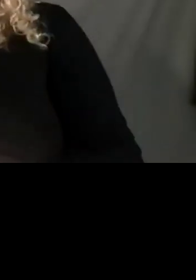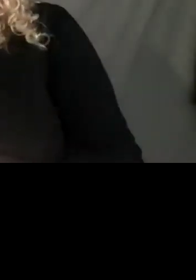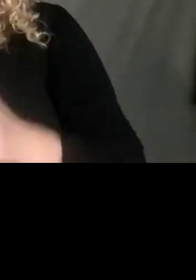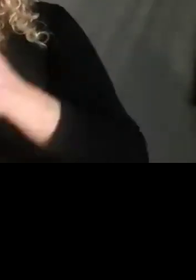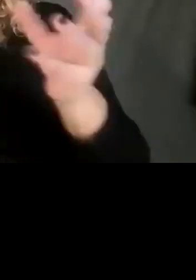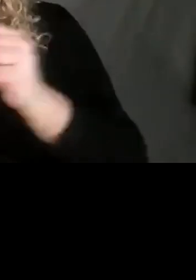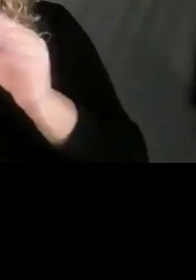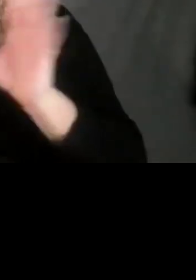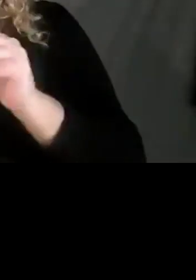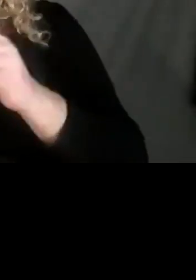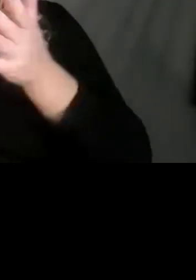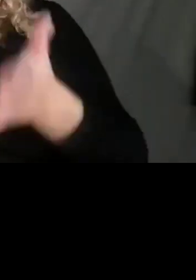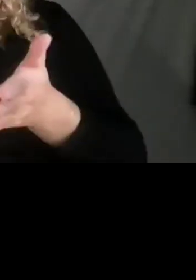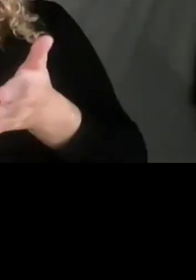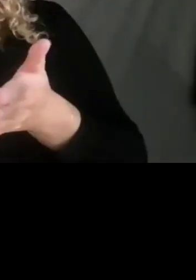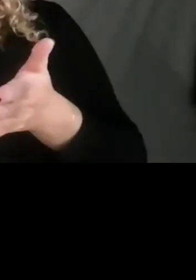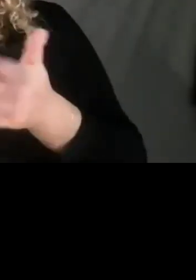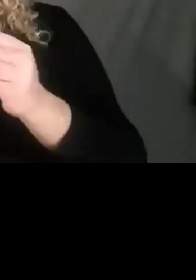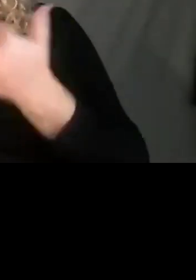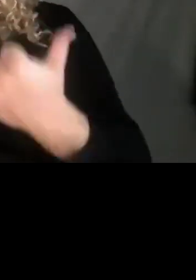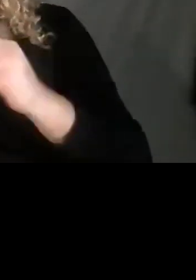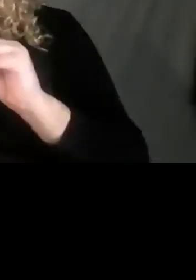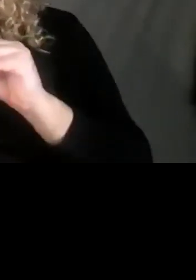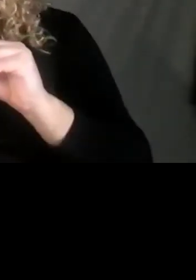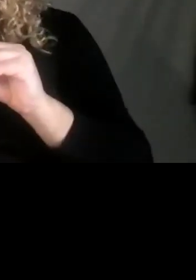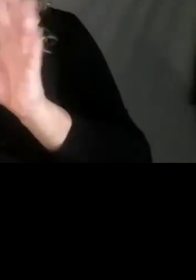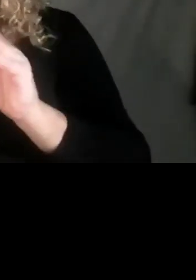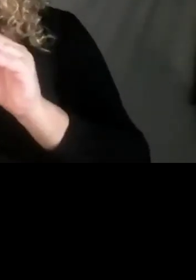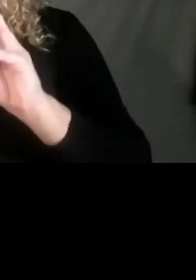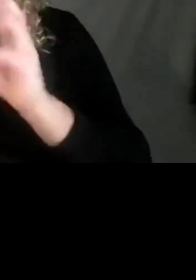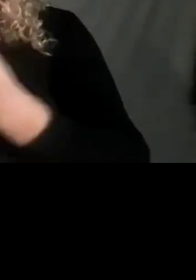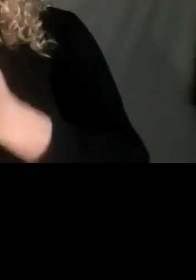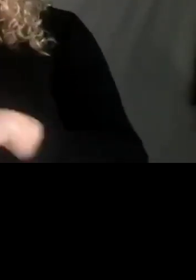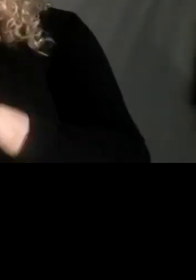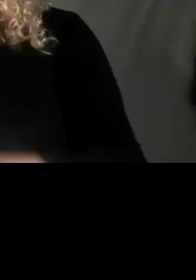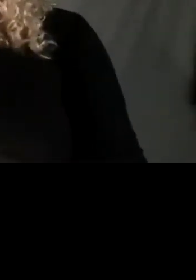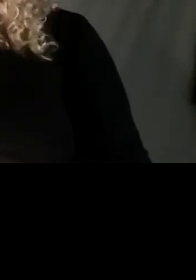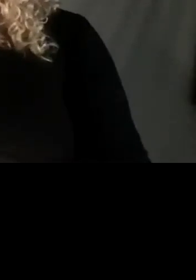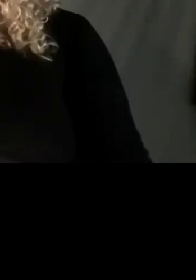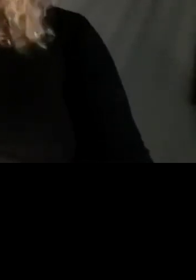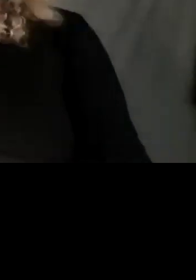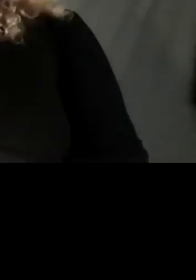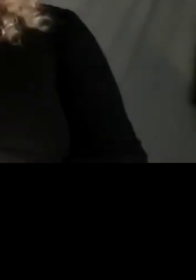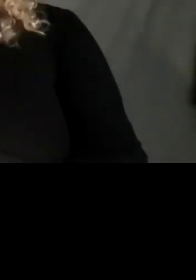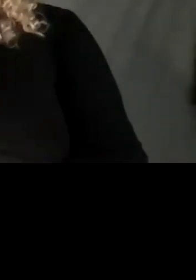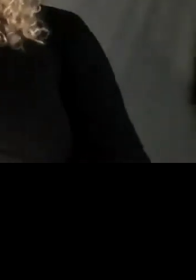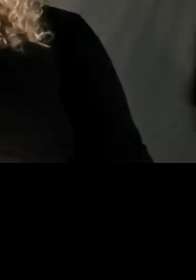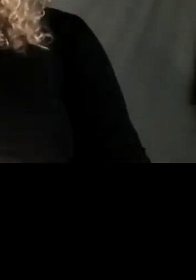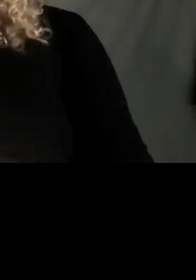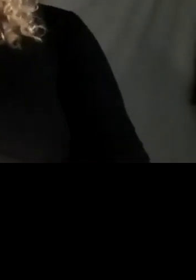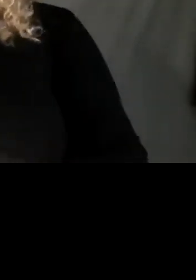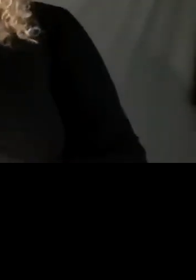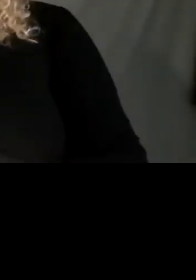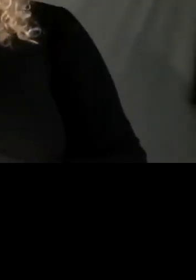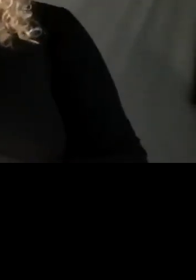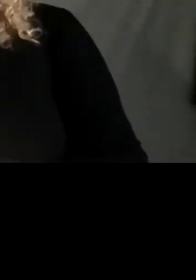conference to come. We've got another session today at 3 o'clock, and we've got another 2 days of sessions. So if